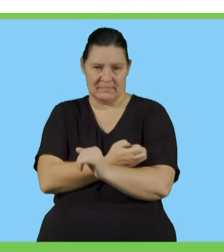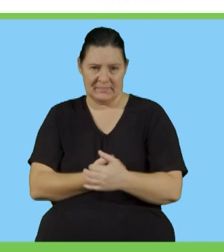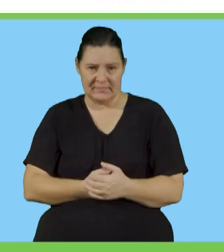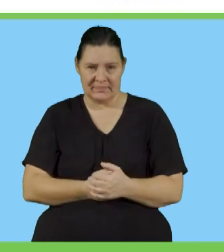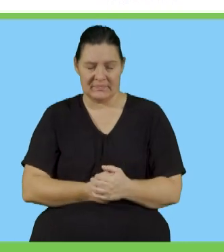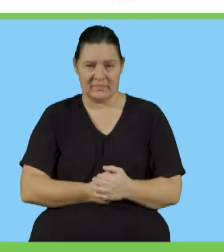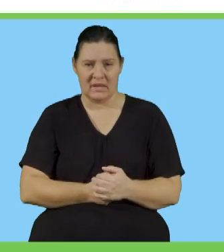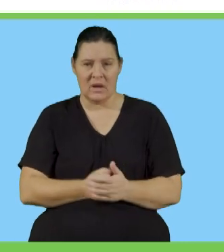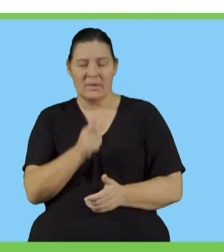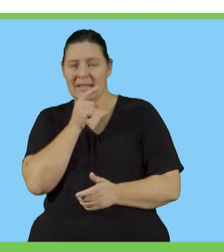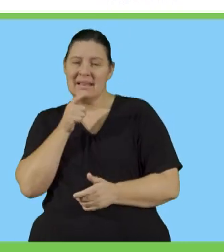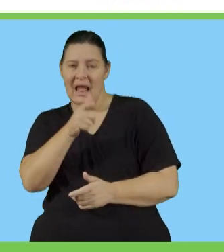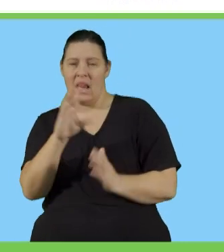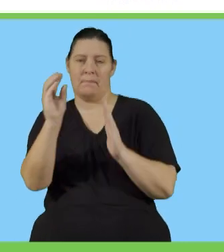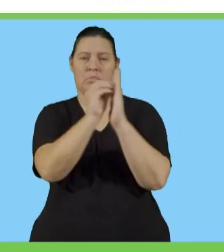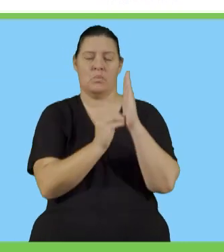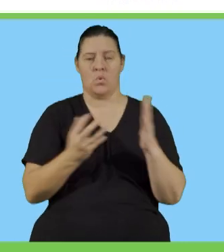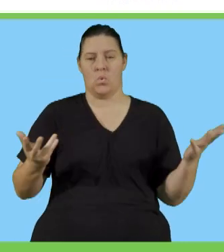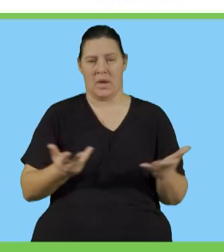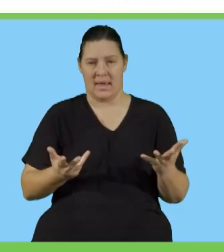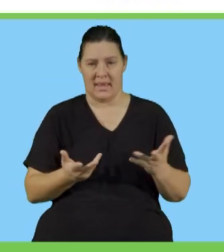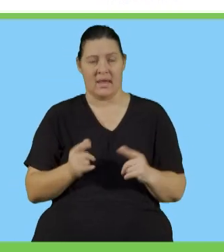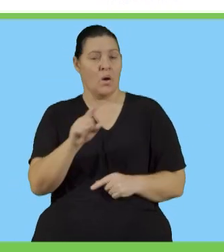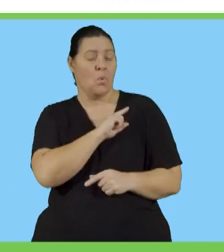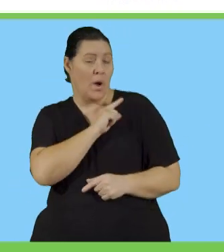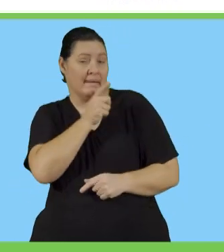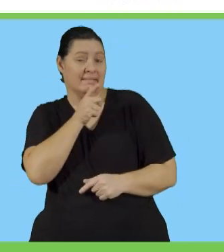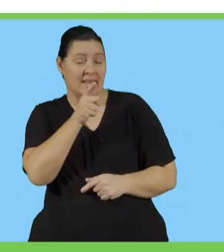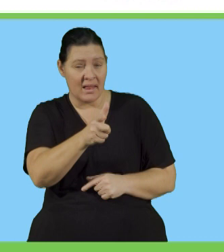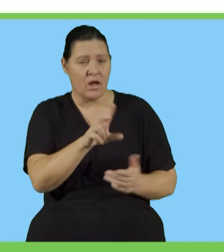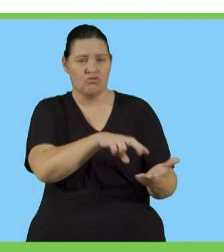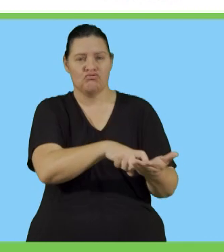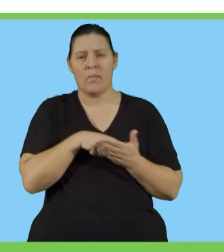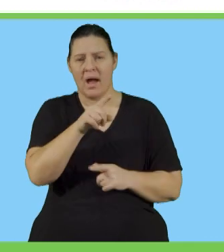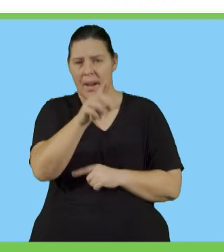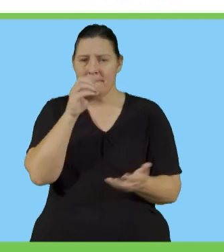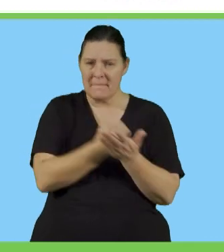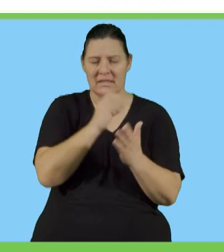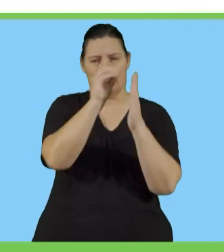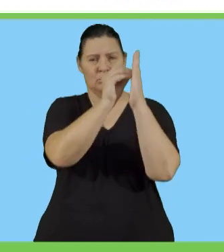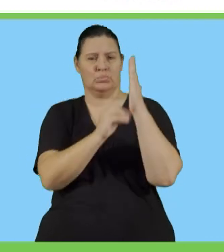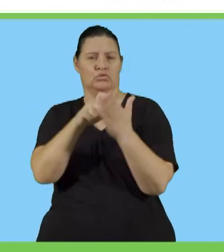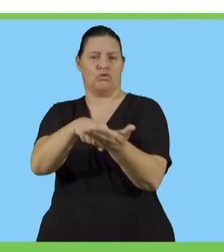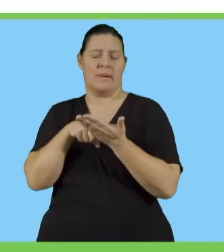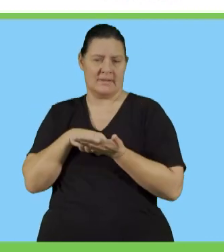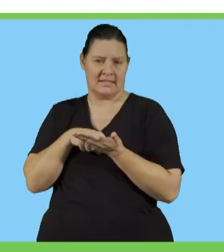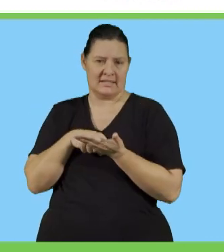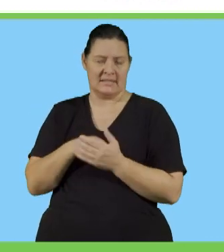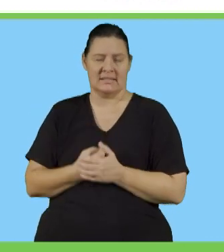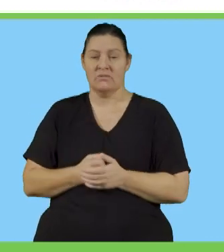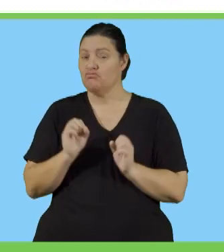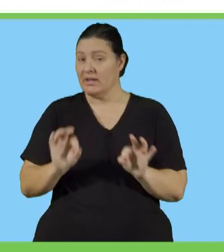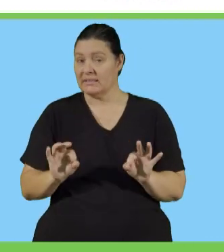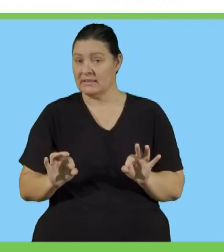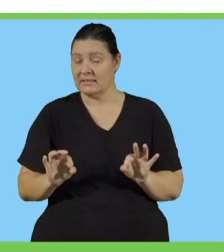So it already tells you what to put where, because it tells you that it requires you to put in the requirements,